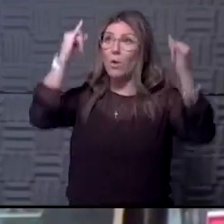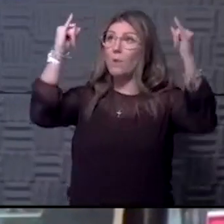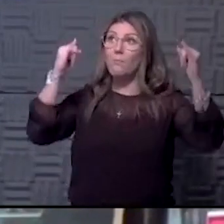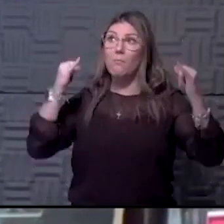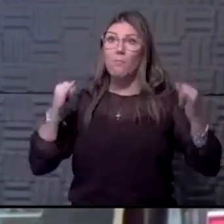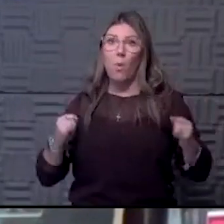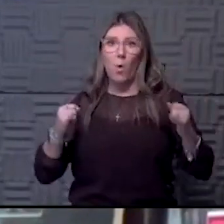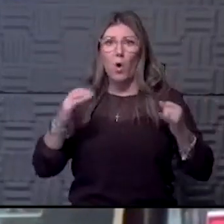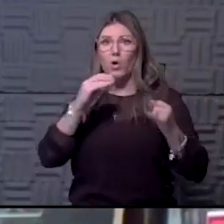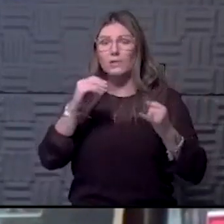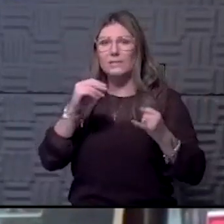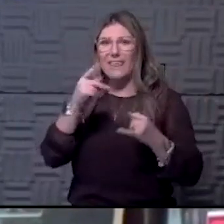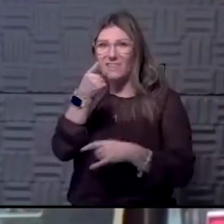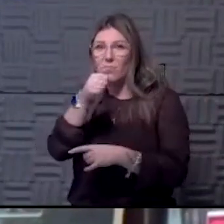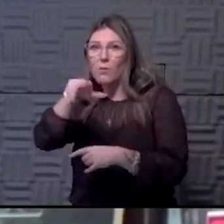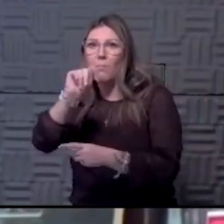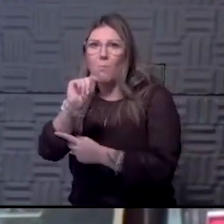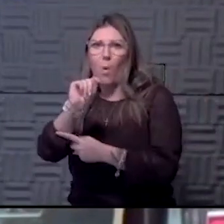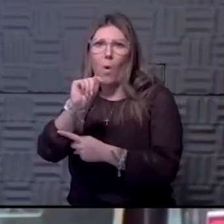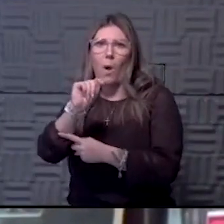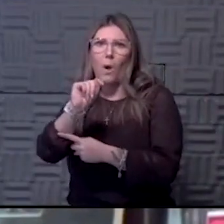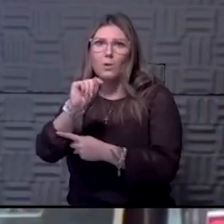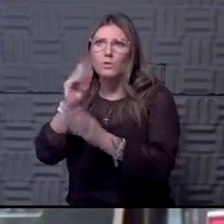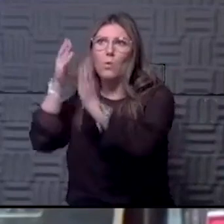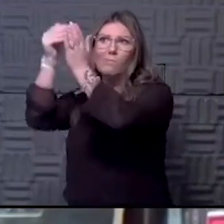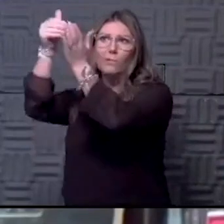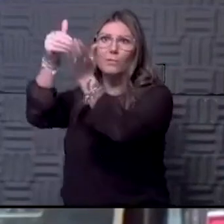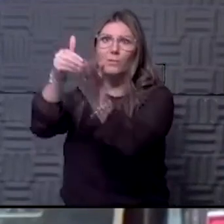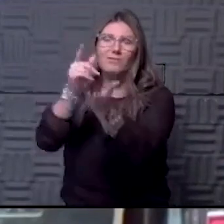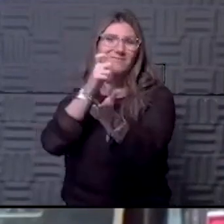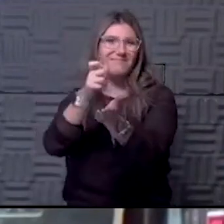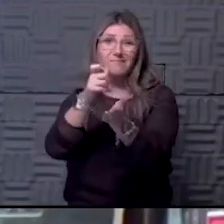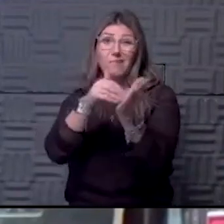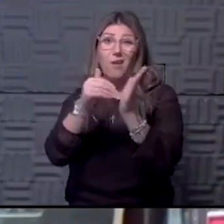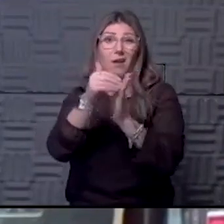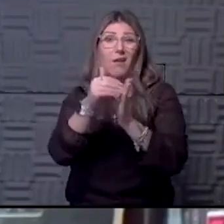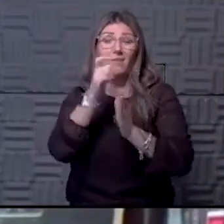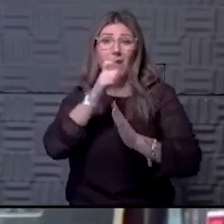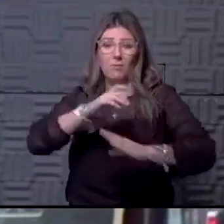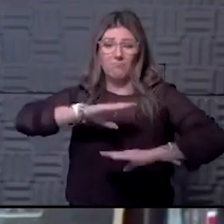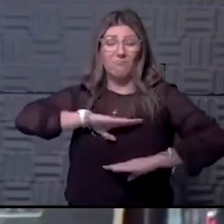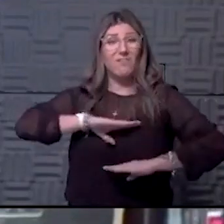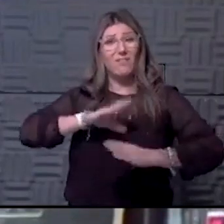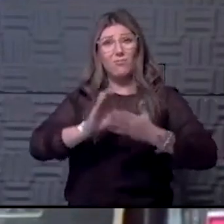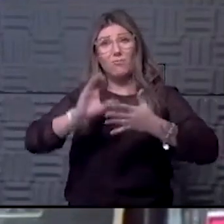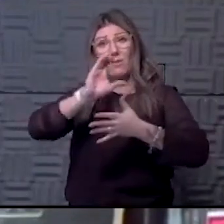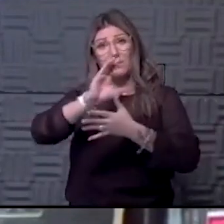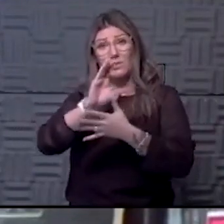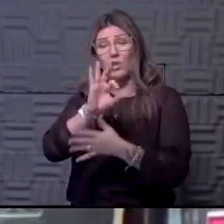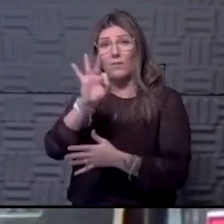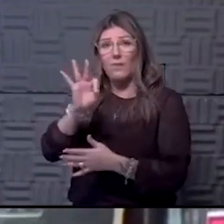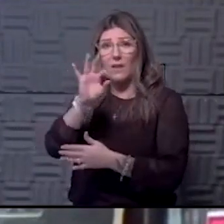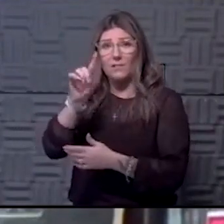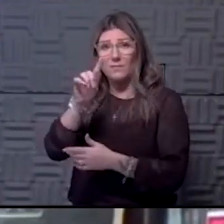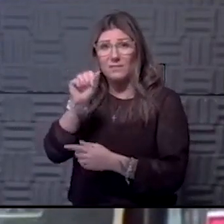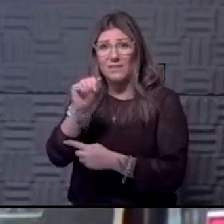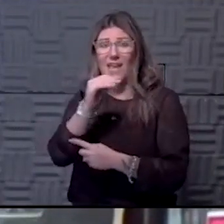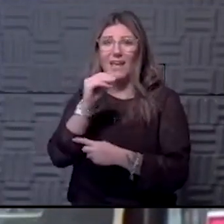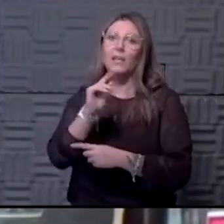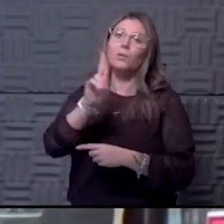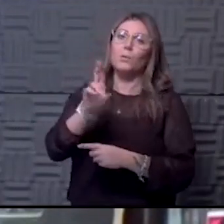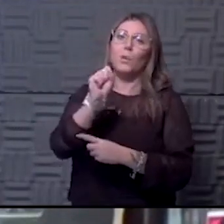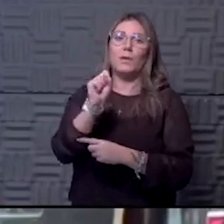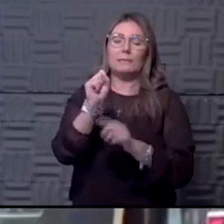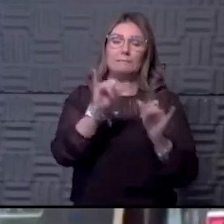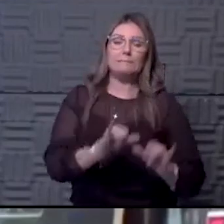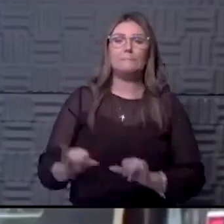ports, it was often that they didn't meet the criteria, FDA criteria and otherwise, for U.S. standards. And so